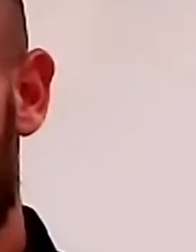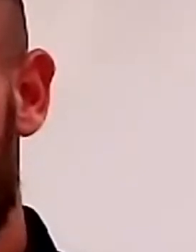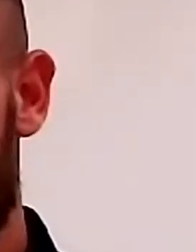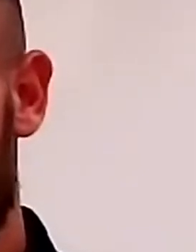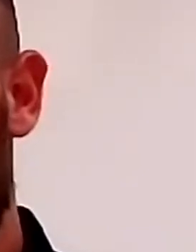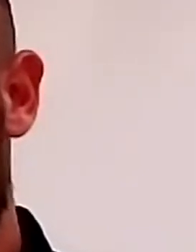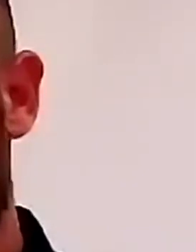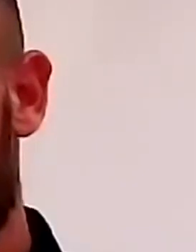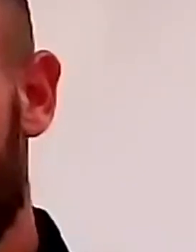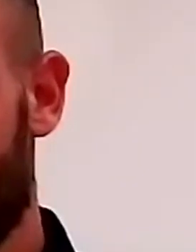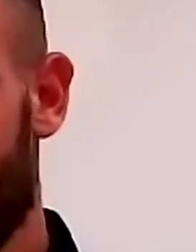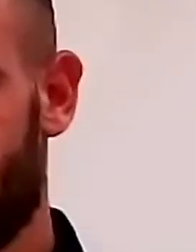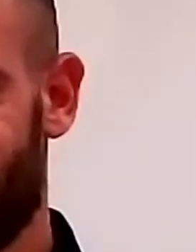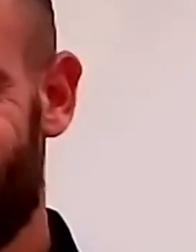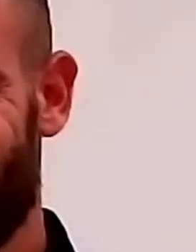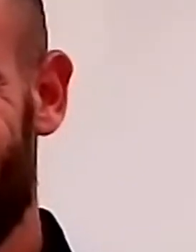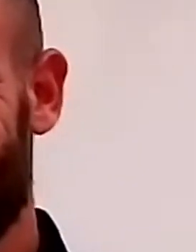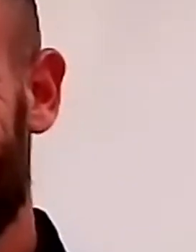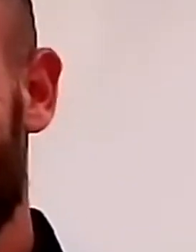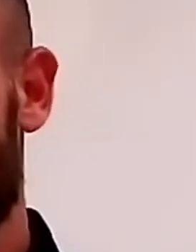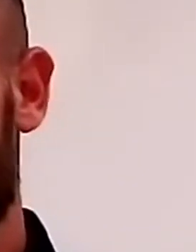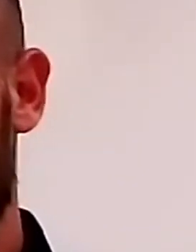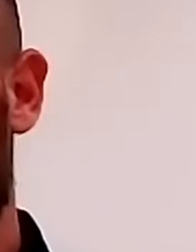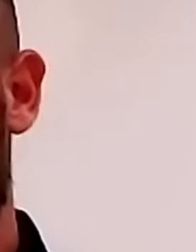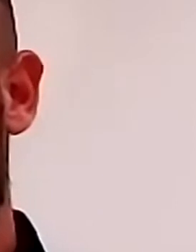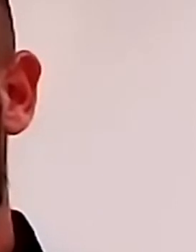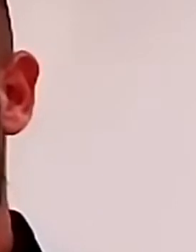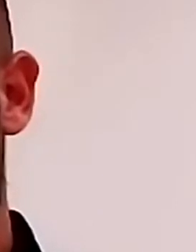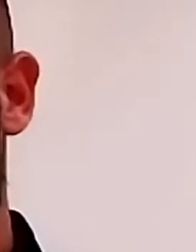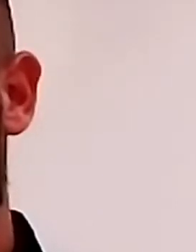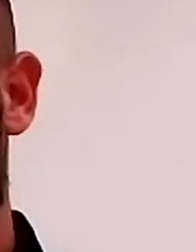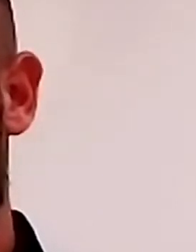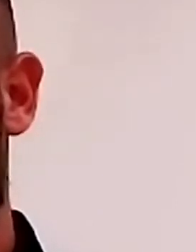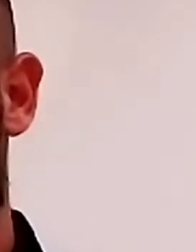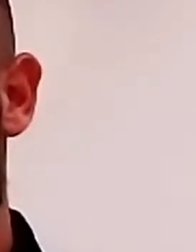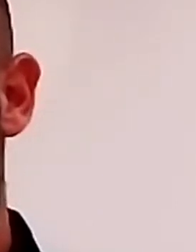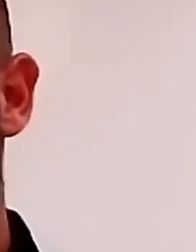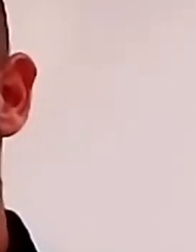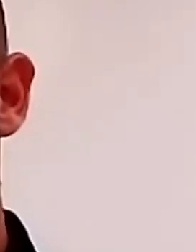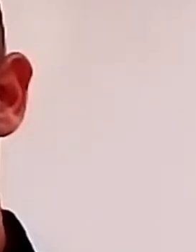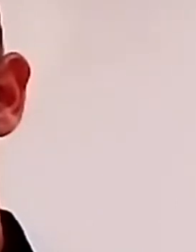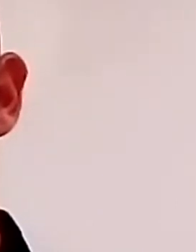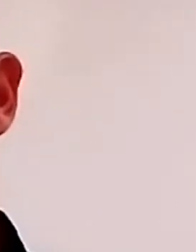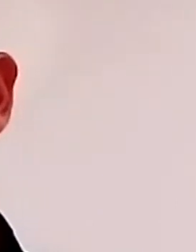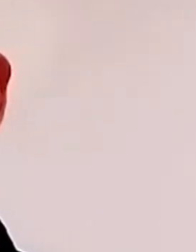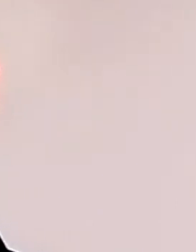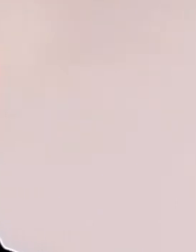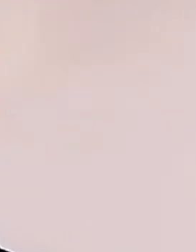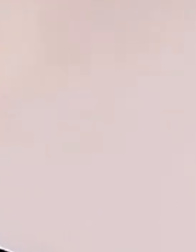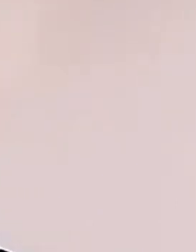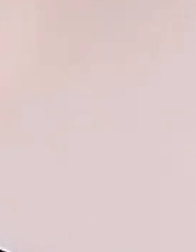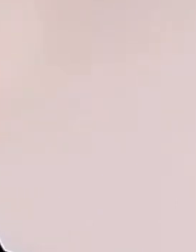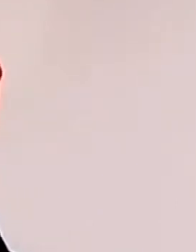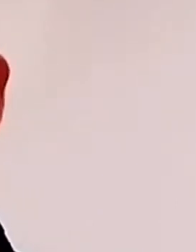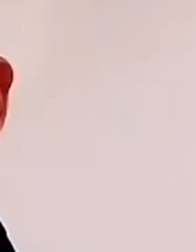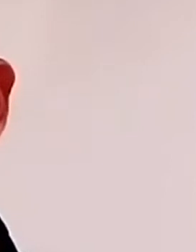Omar, how this technology or this your checklist attitude works, please. Thank you.